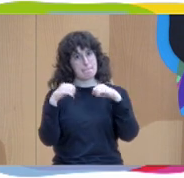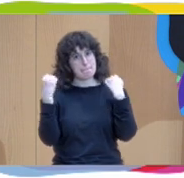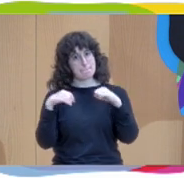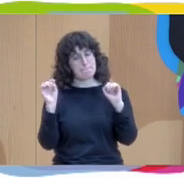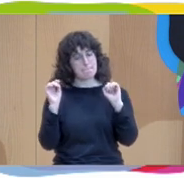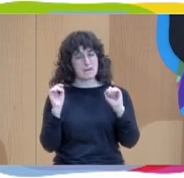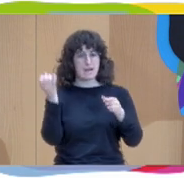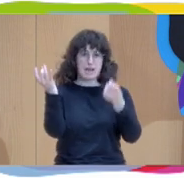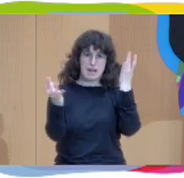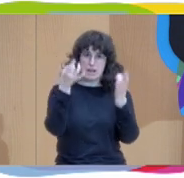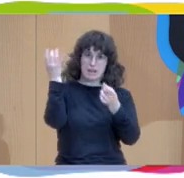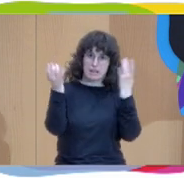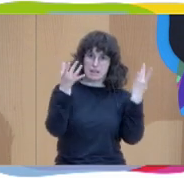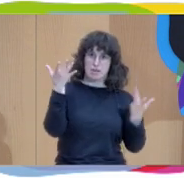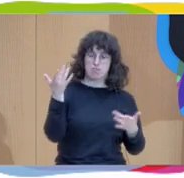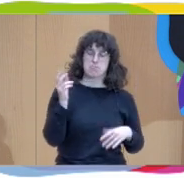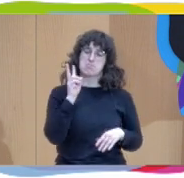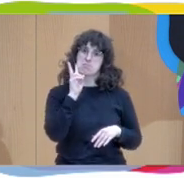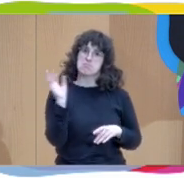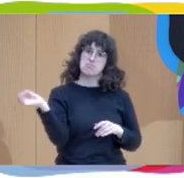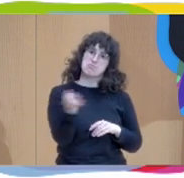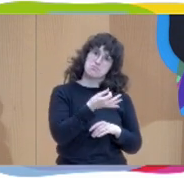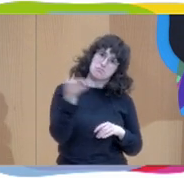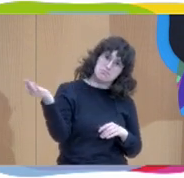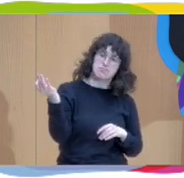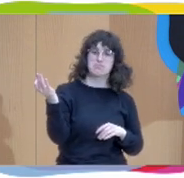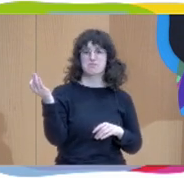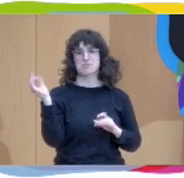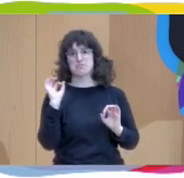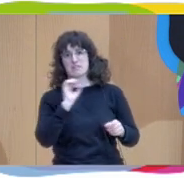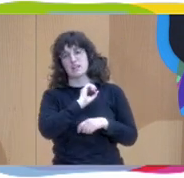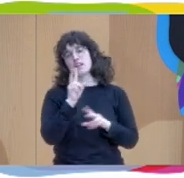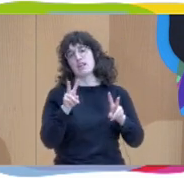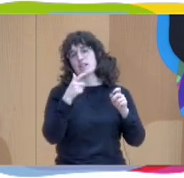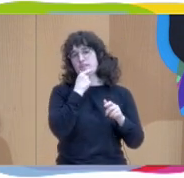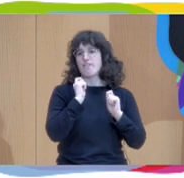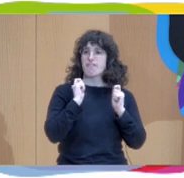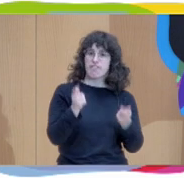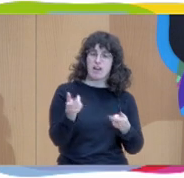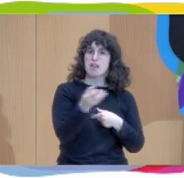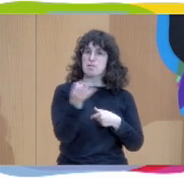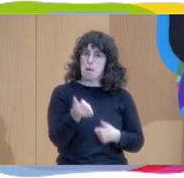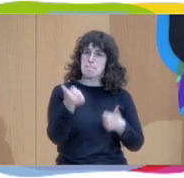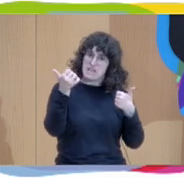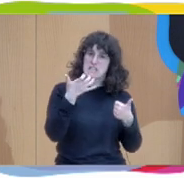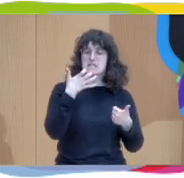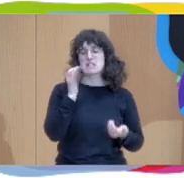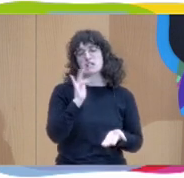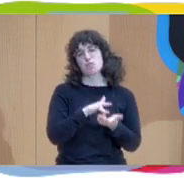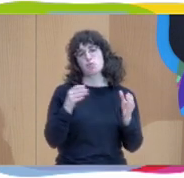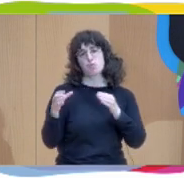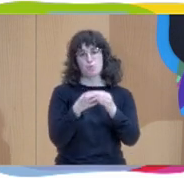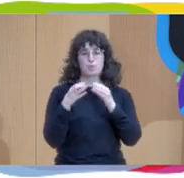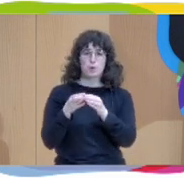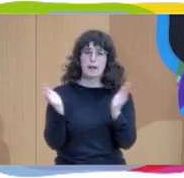were more effective when they were done in small groups. And it also helped building the networks between